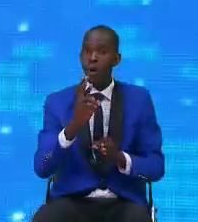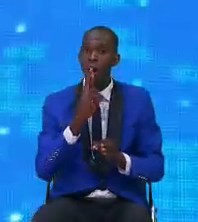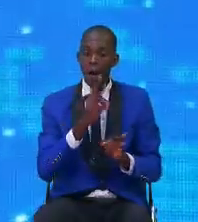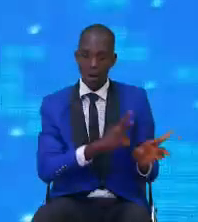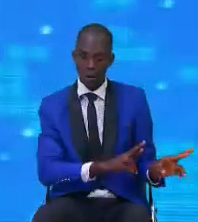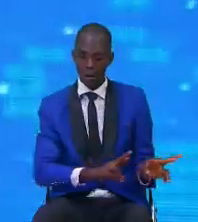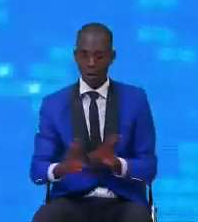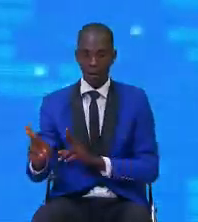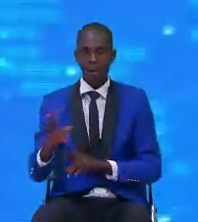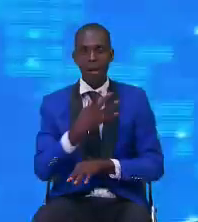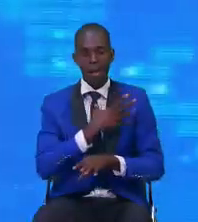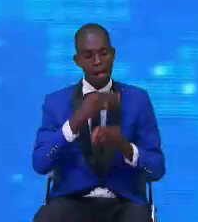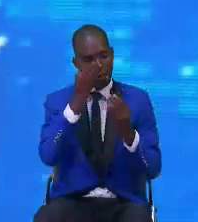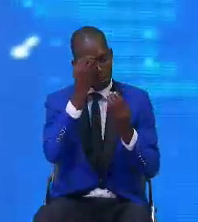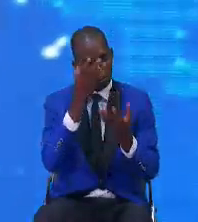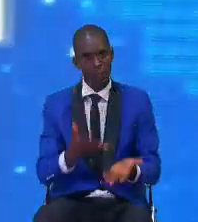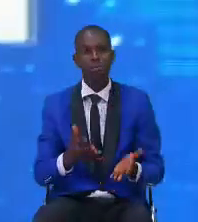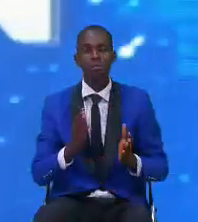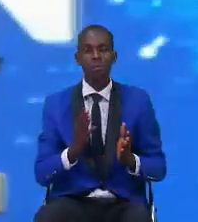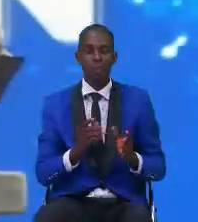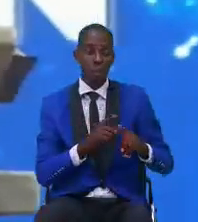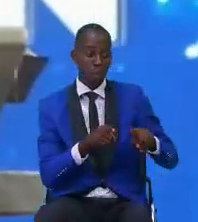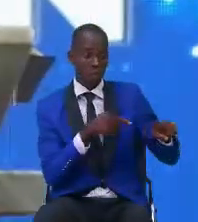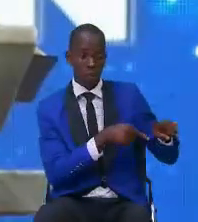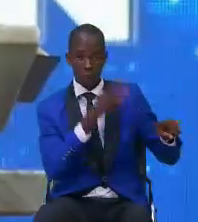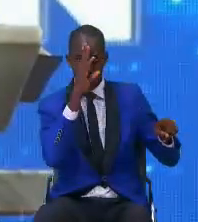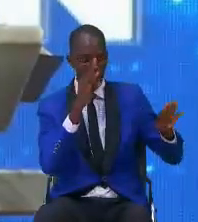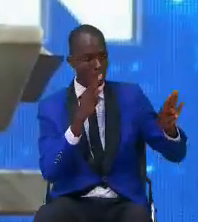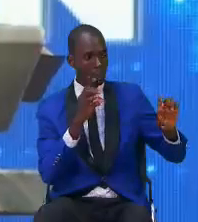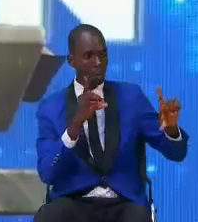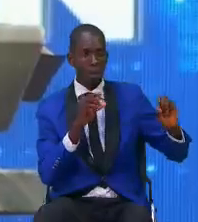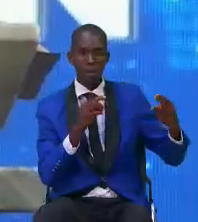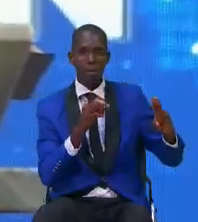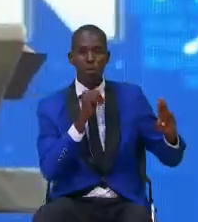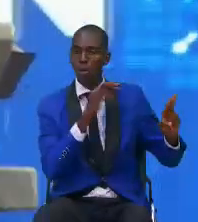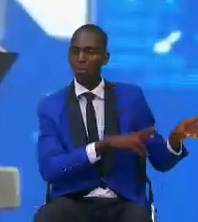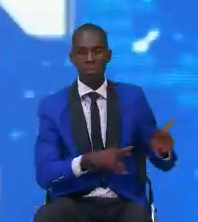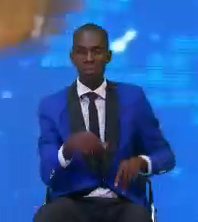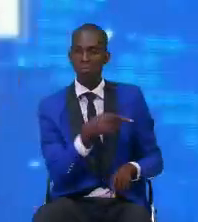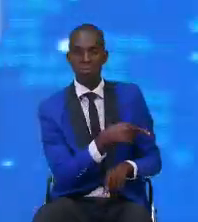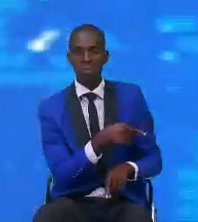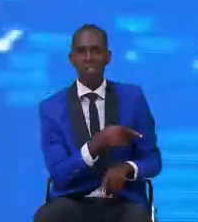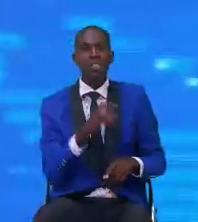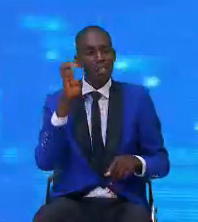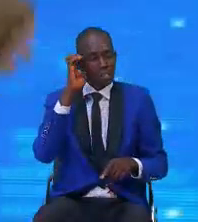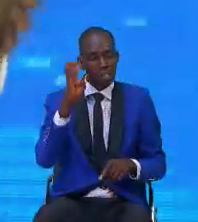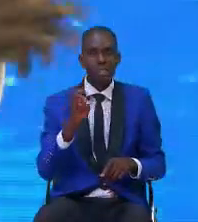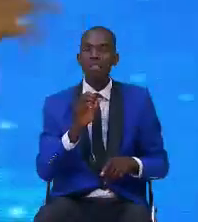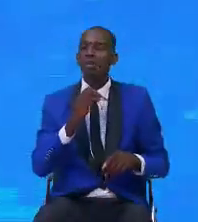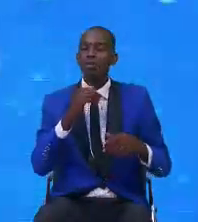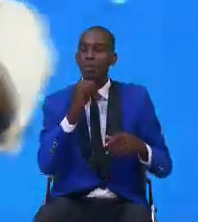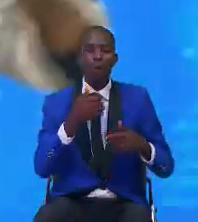if ye be willing and obedient. Willing and obedient. Belshazzar was not willing. He was